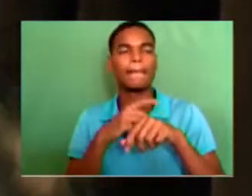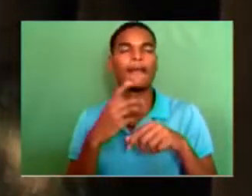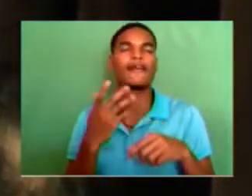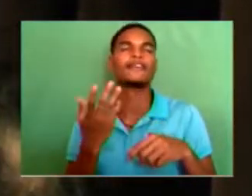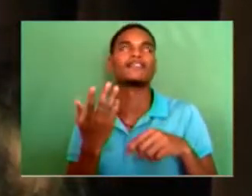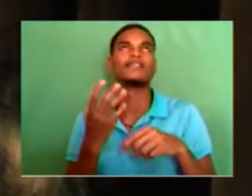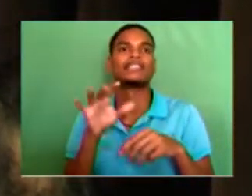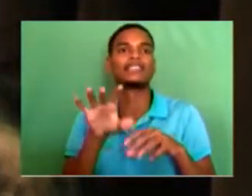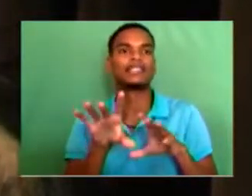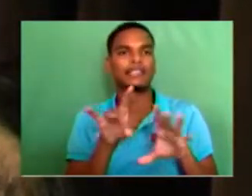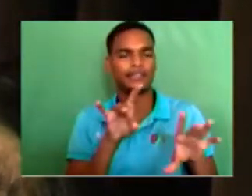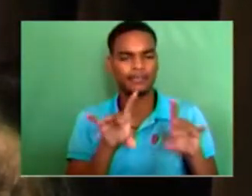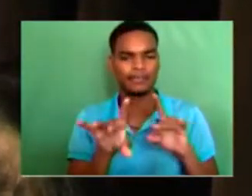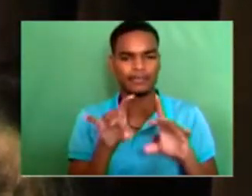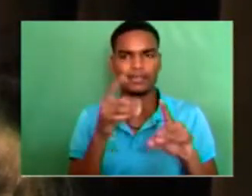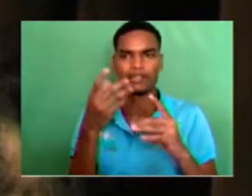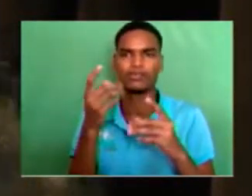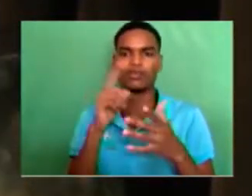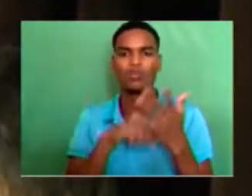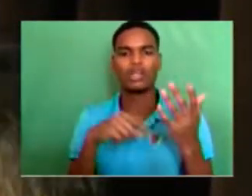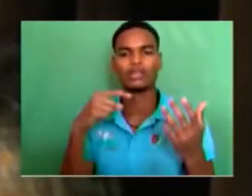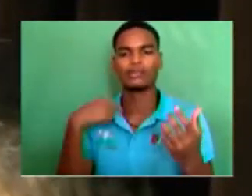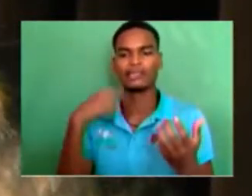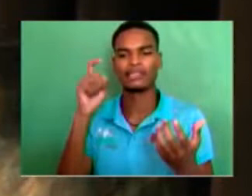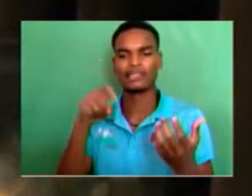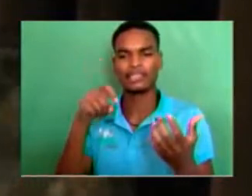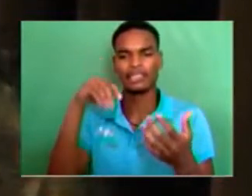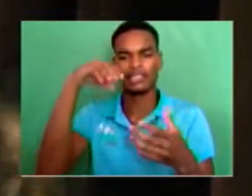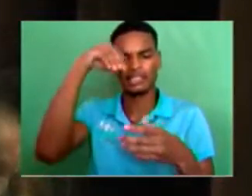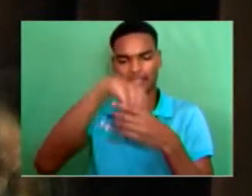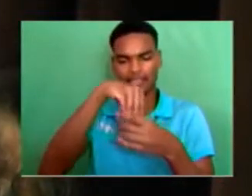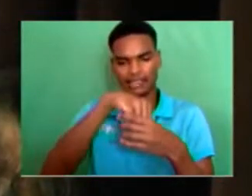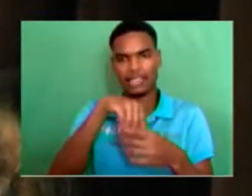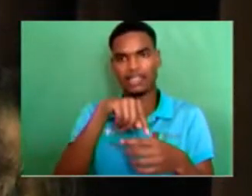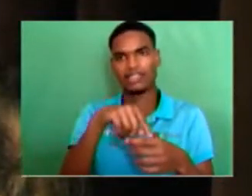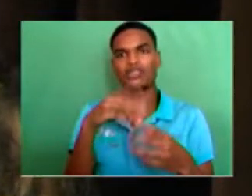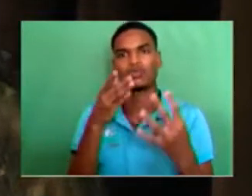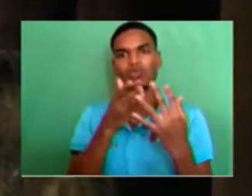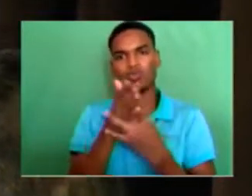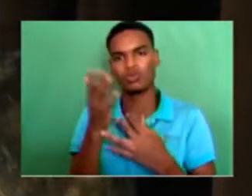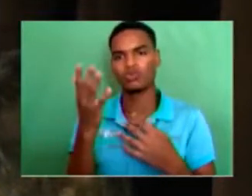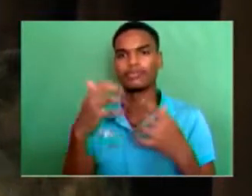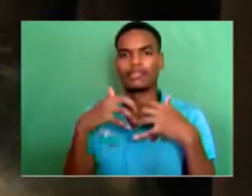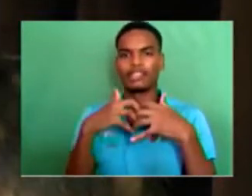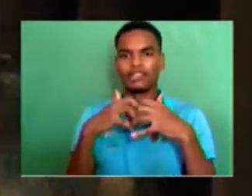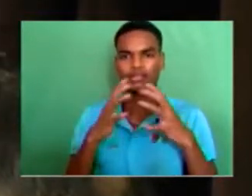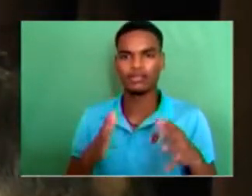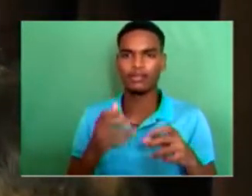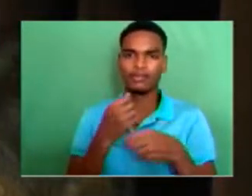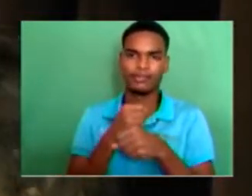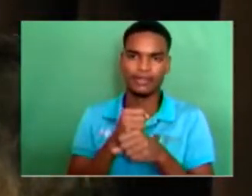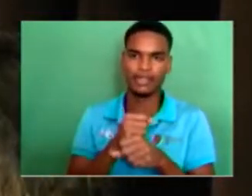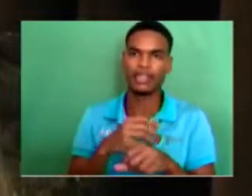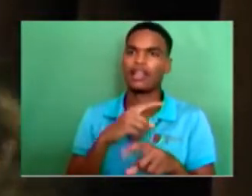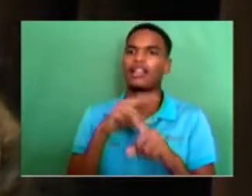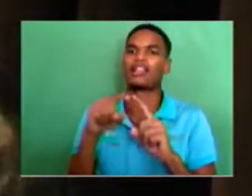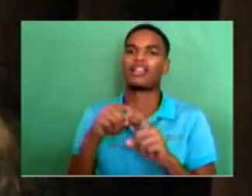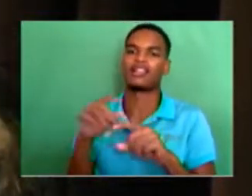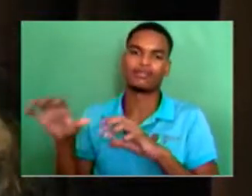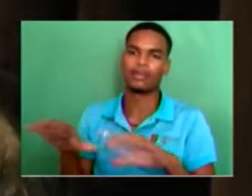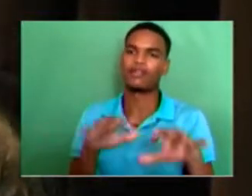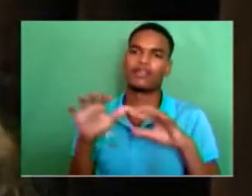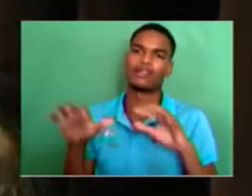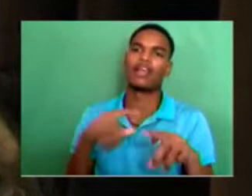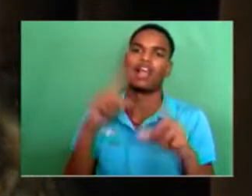selecting the features that go into the device through all the engineering and manufacturing until there's a box ready